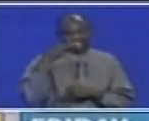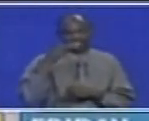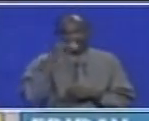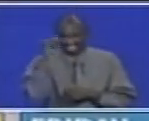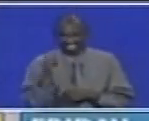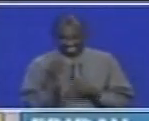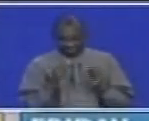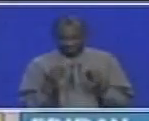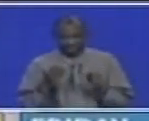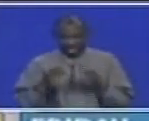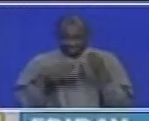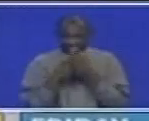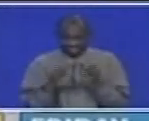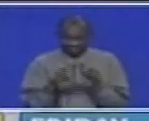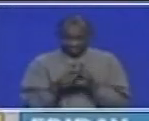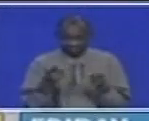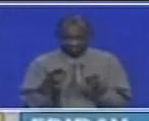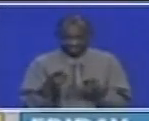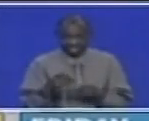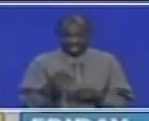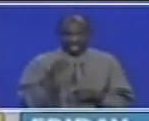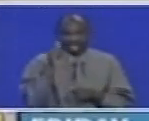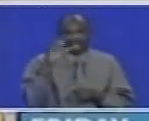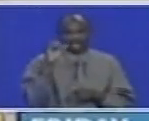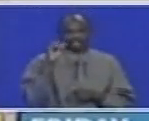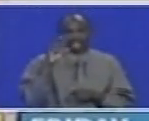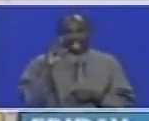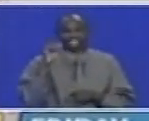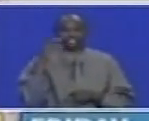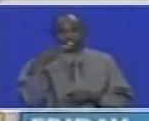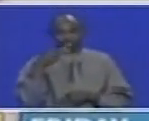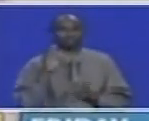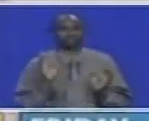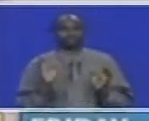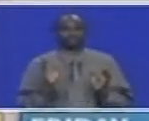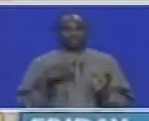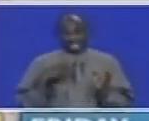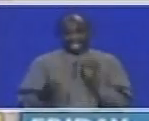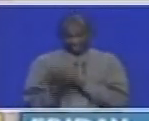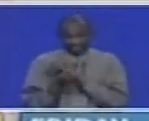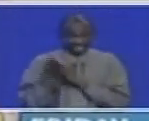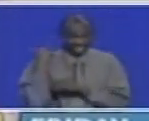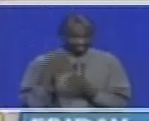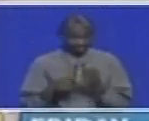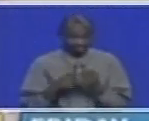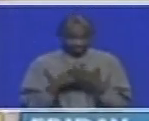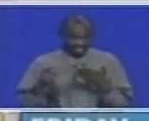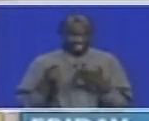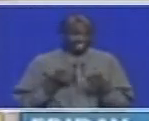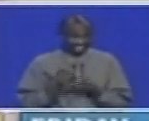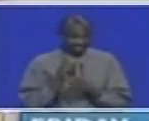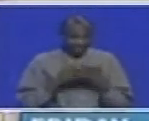No, we say architecture, not architecture. What I explained last week, my dear sister,